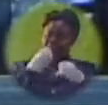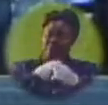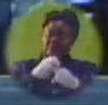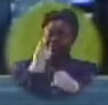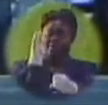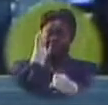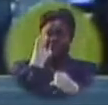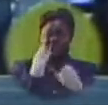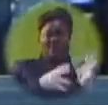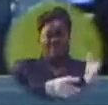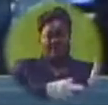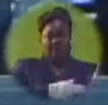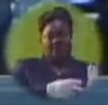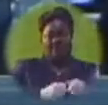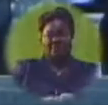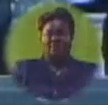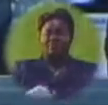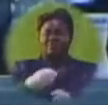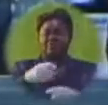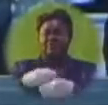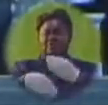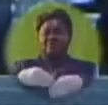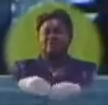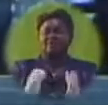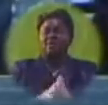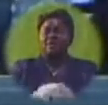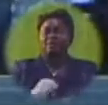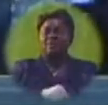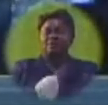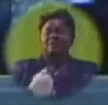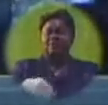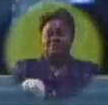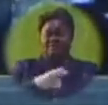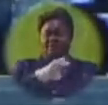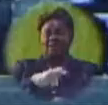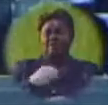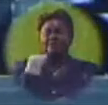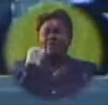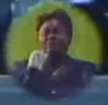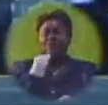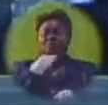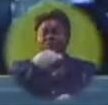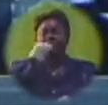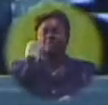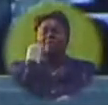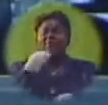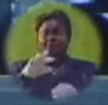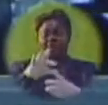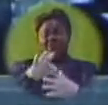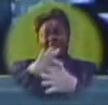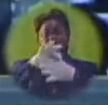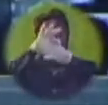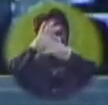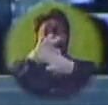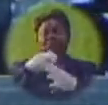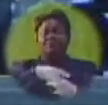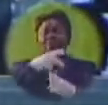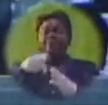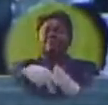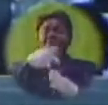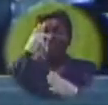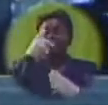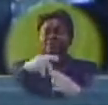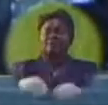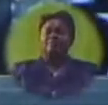farmers, fisherfolks, agro-processors, among others in the field of agriculture, through a special program which will see them being